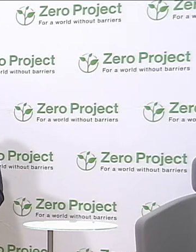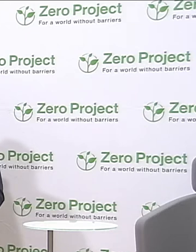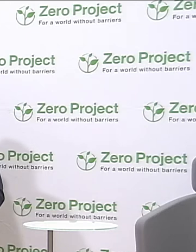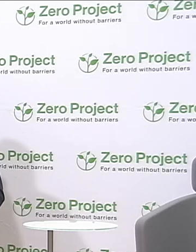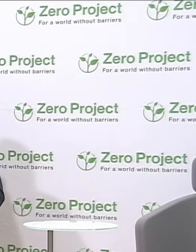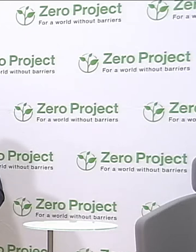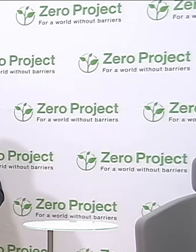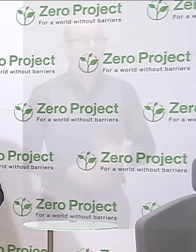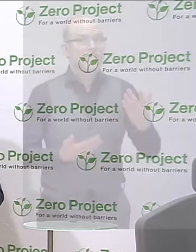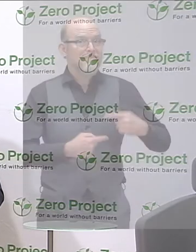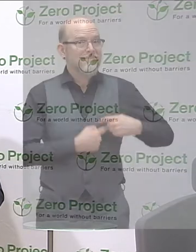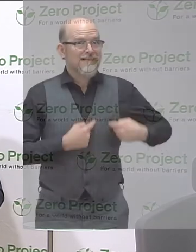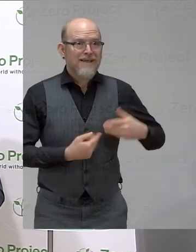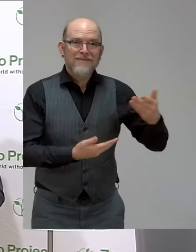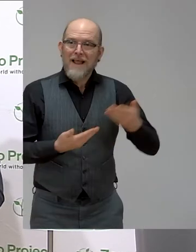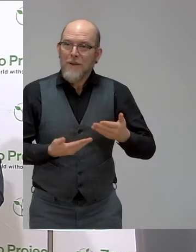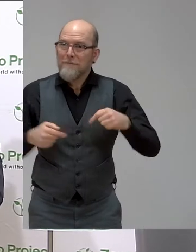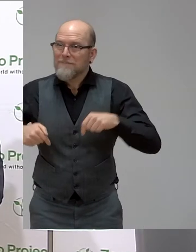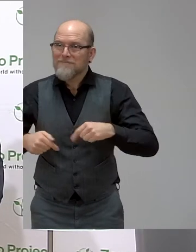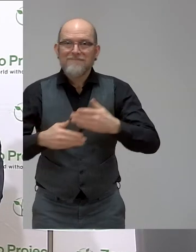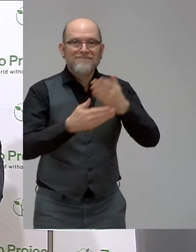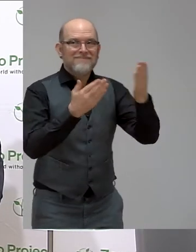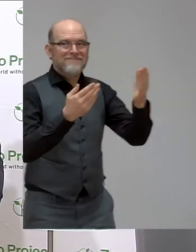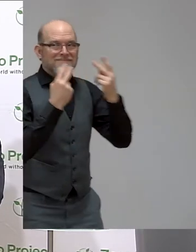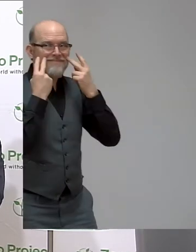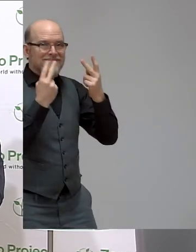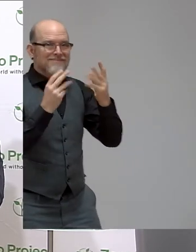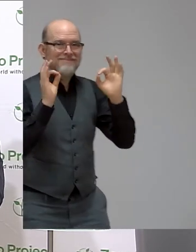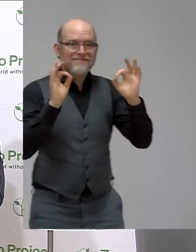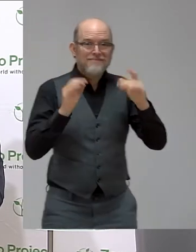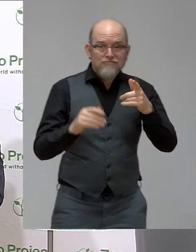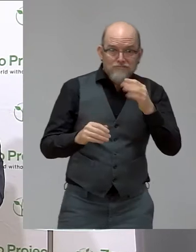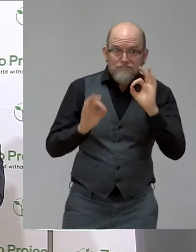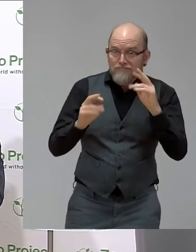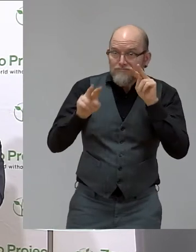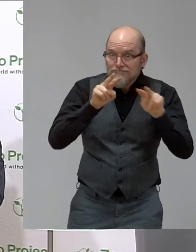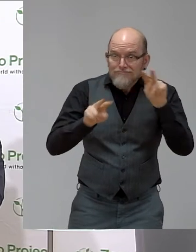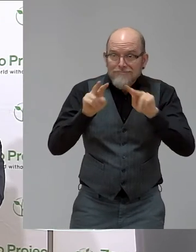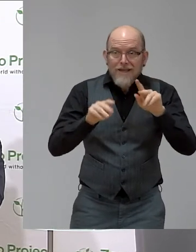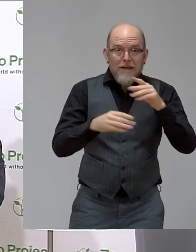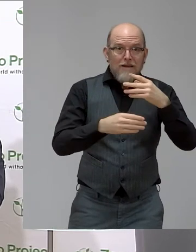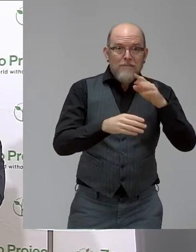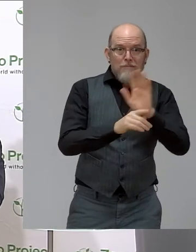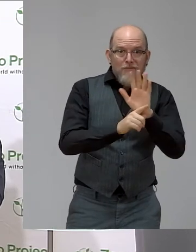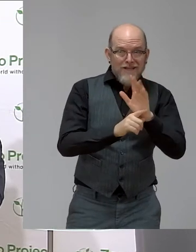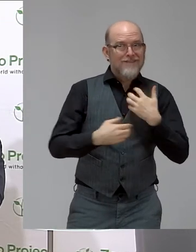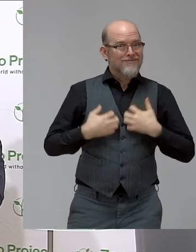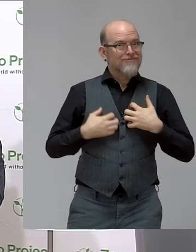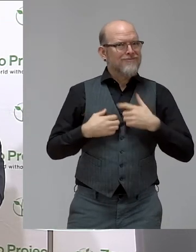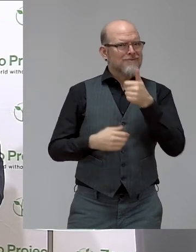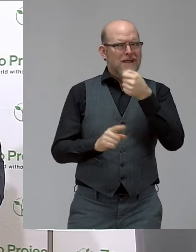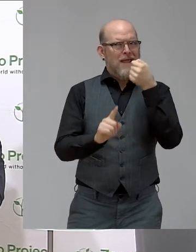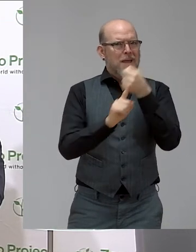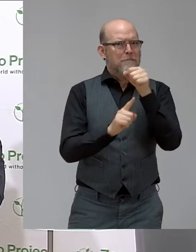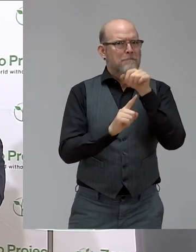Welcome back. So I hope you enjoyed this glimpse into the 10 projects that we are supporting this year with the Impact Transfer Program. They have